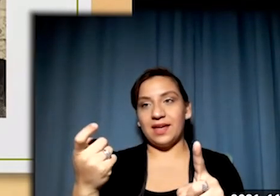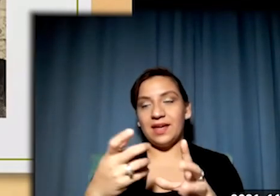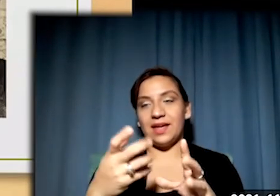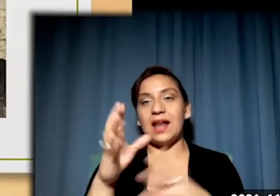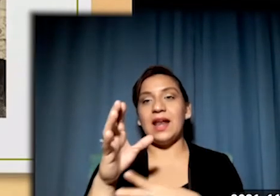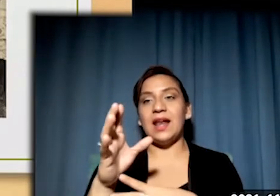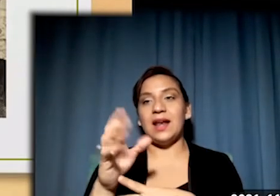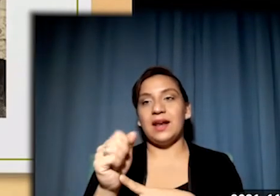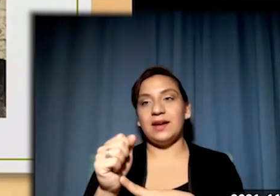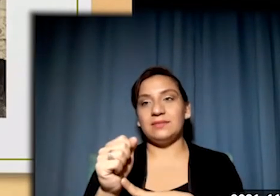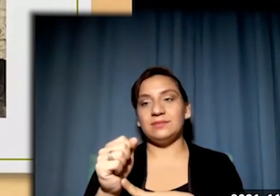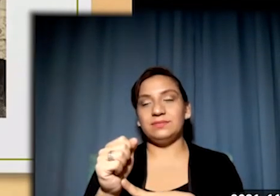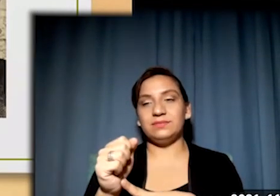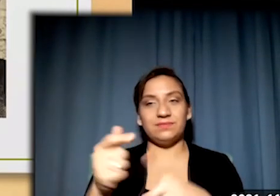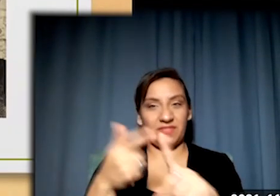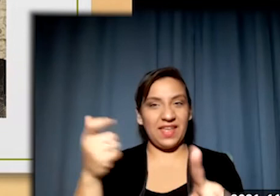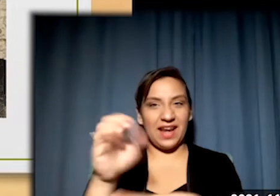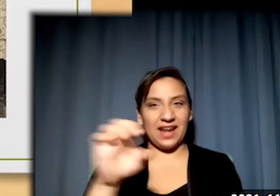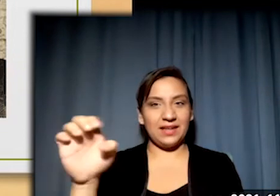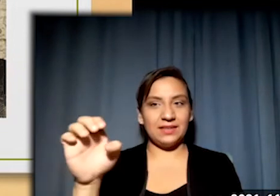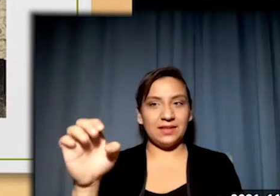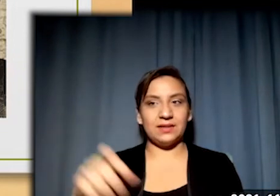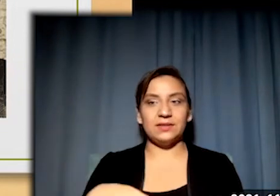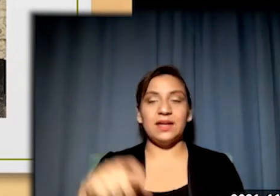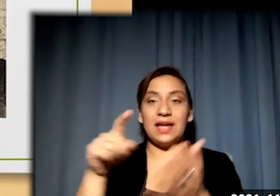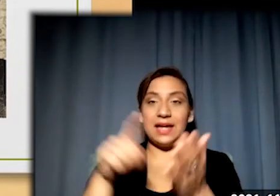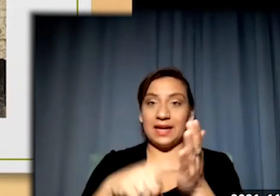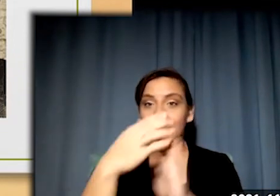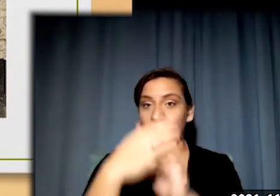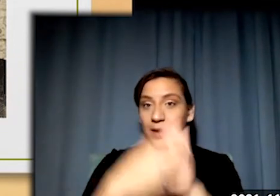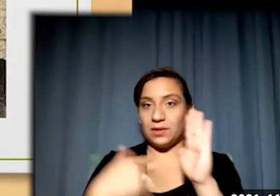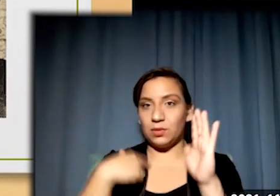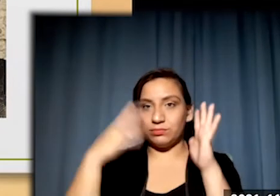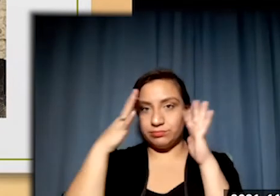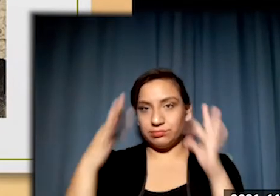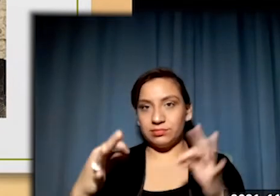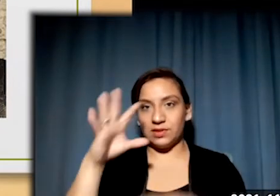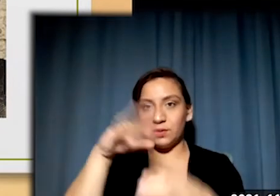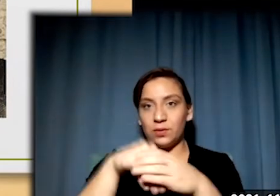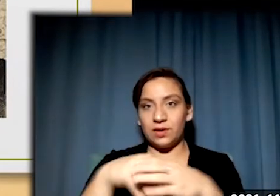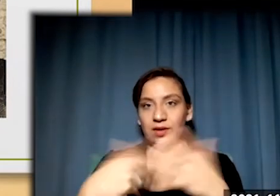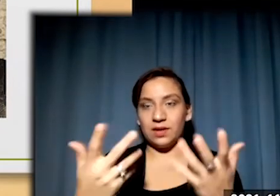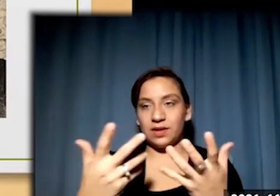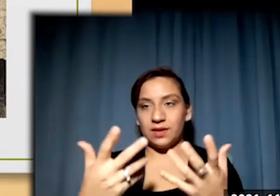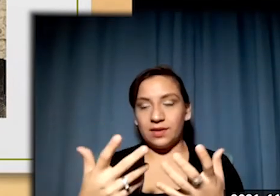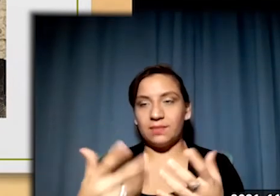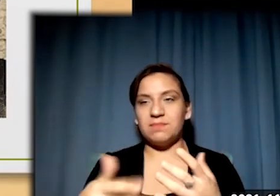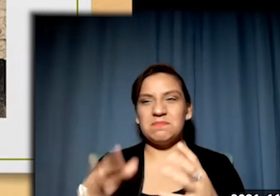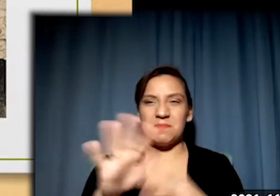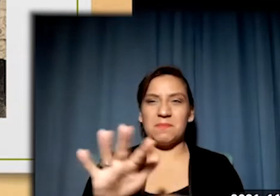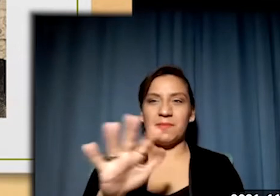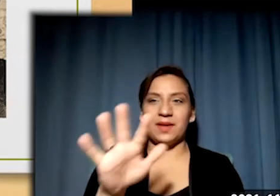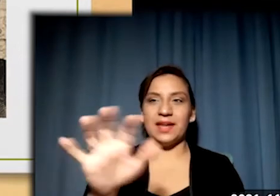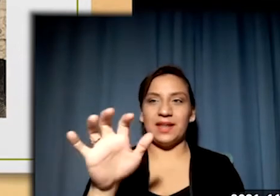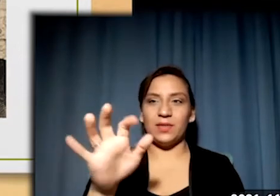In this chapter, I chose to include a close-up of a 1599 English engraving from the British Museum